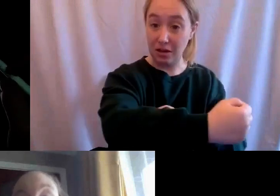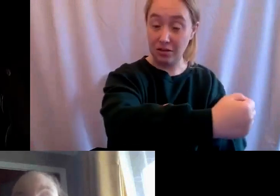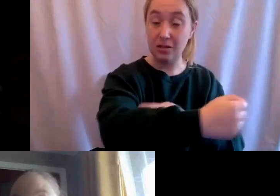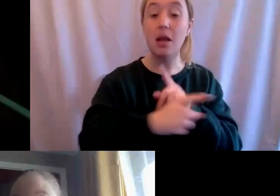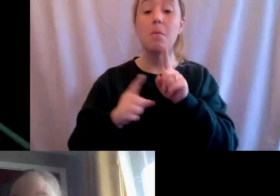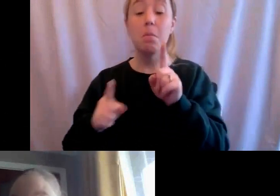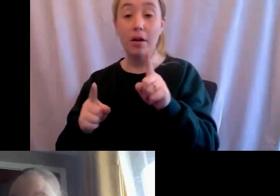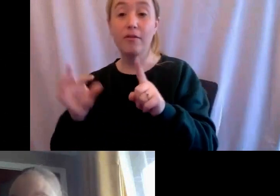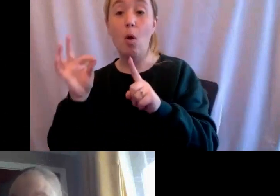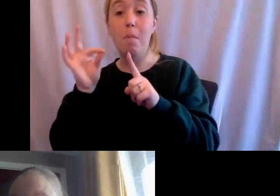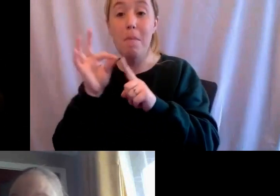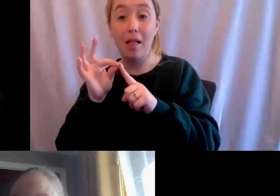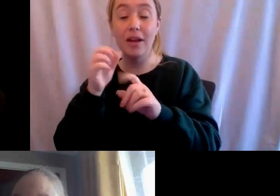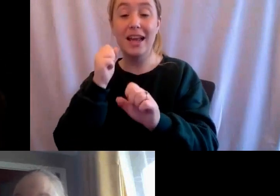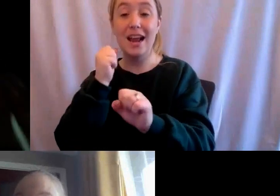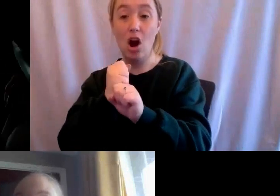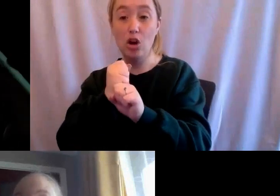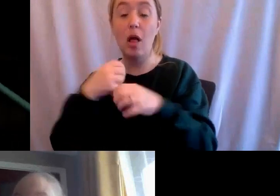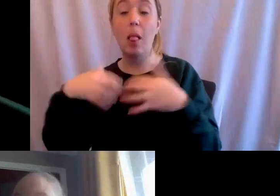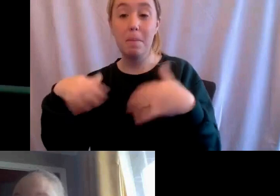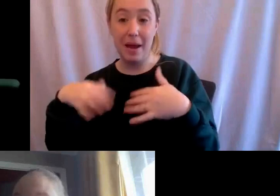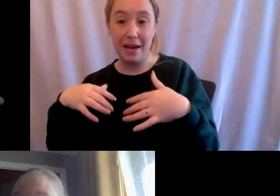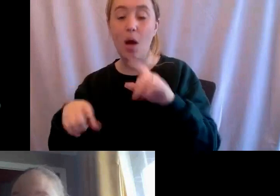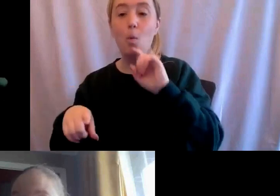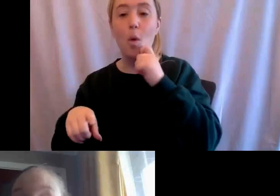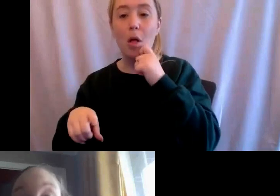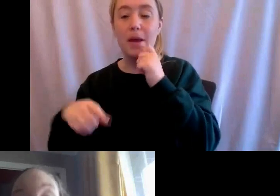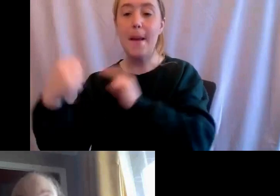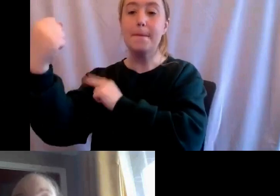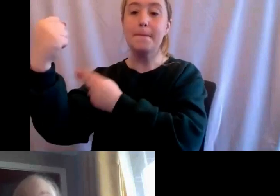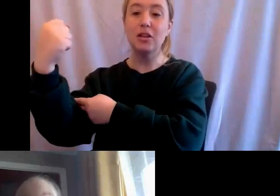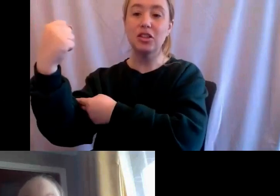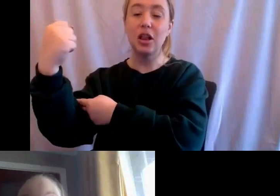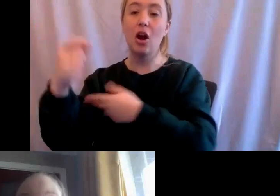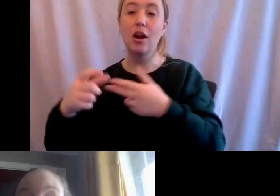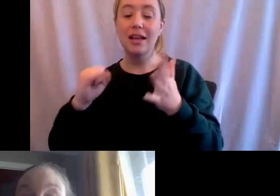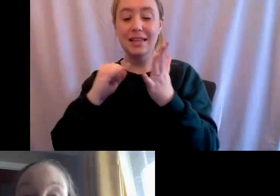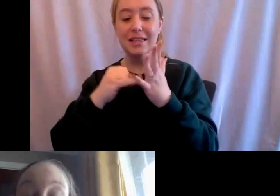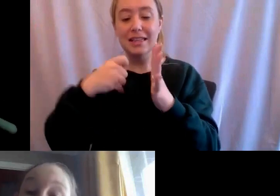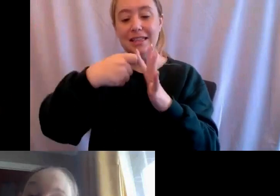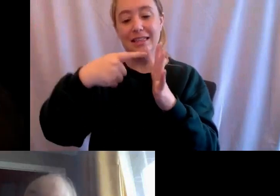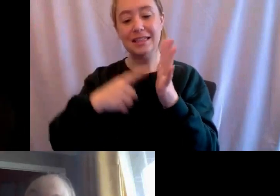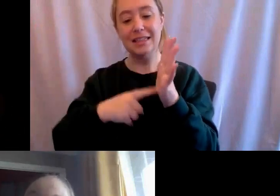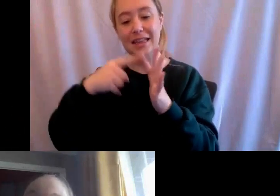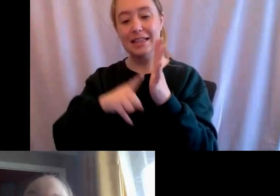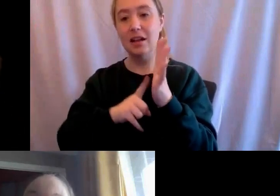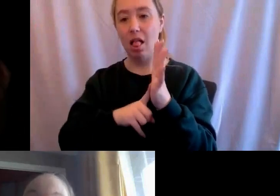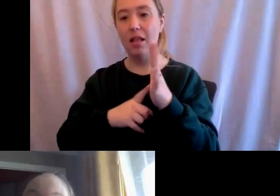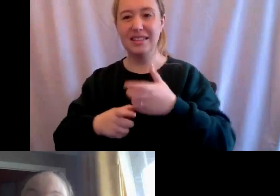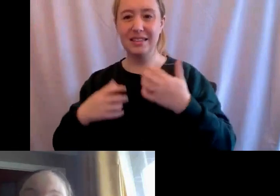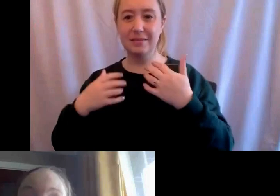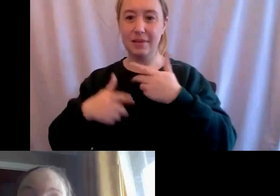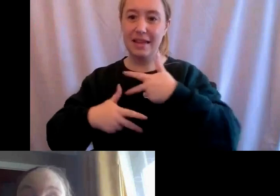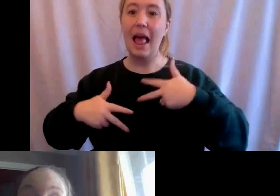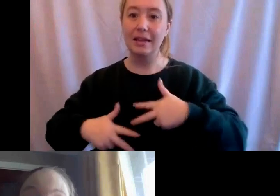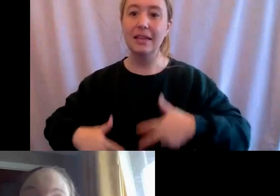have pelvic girdle pain. We may have patients with sexual dysfunction, and we do an awful lot of sexual